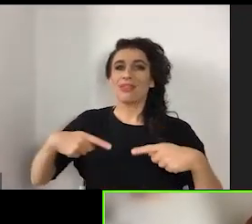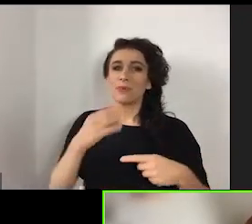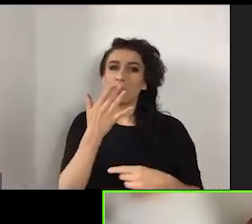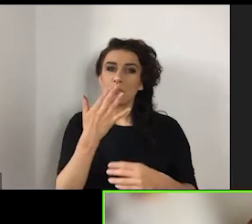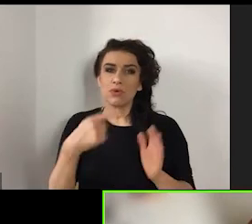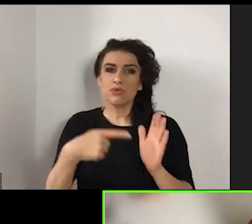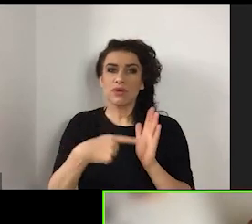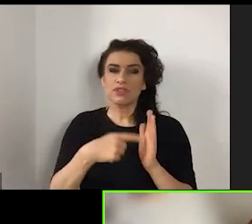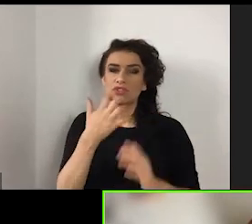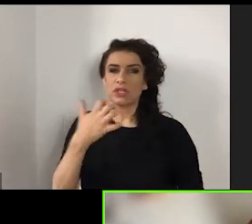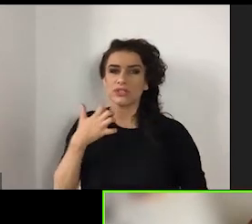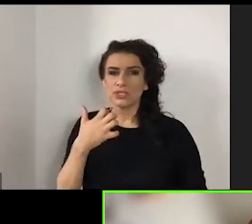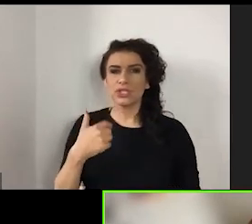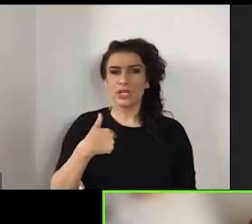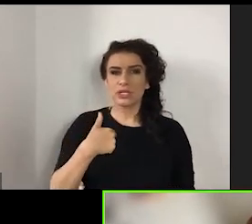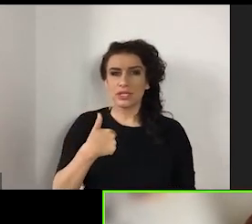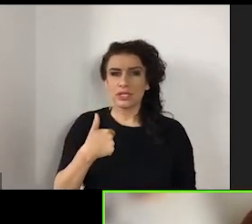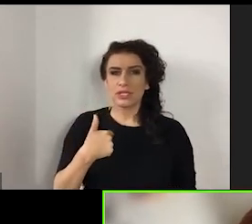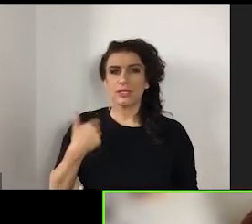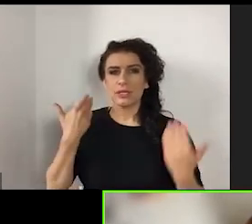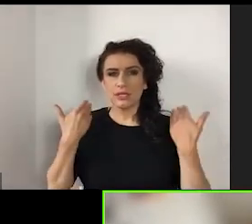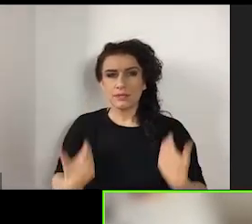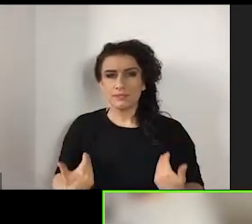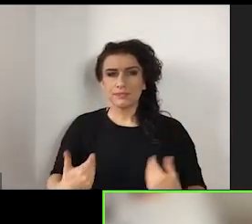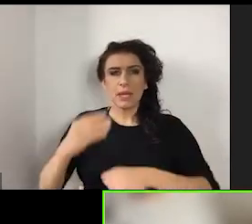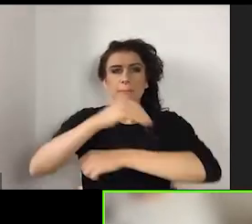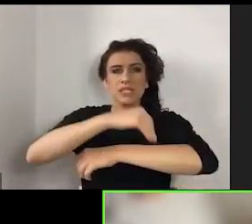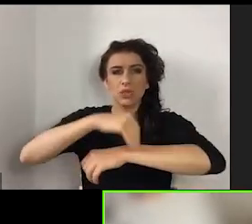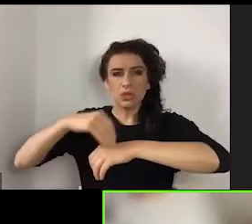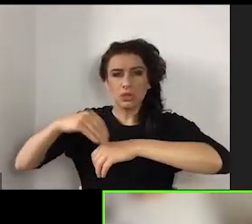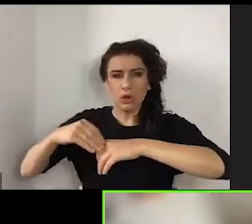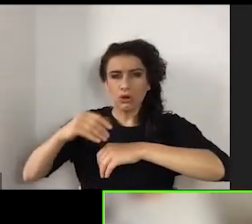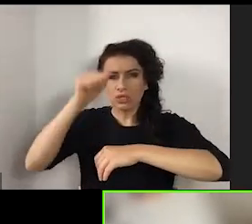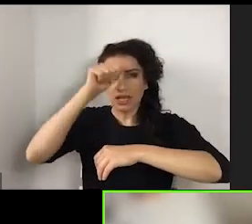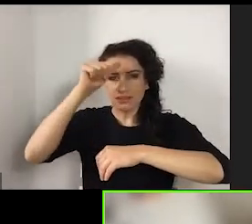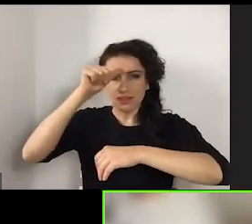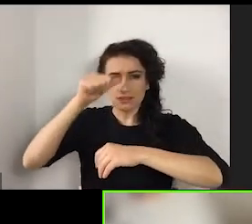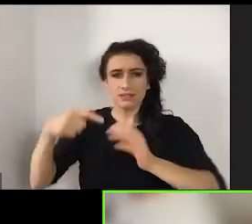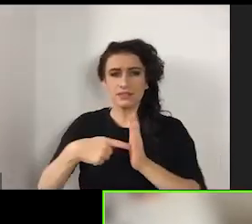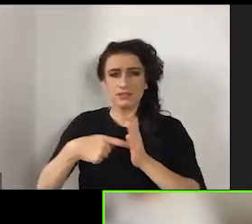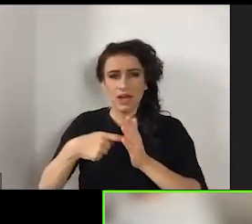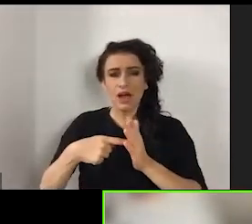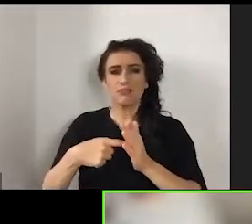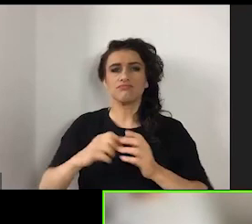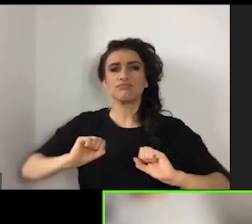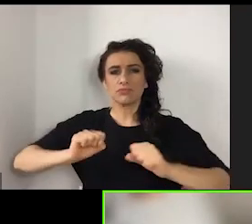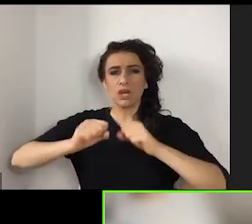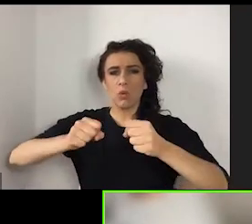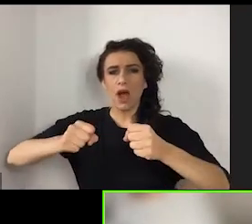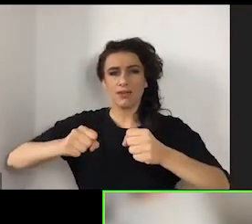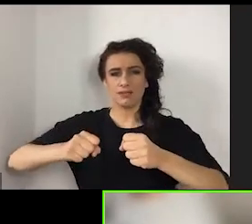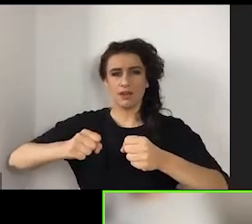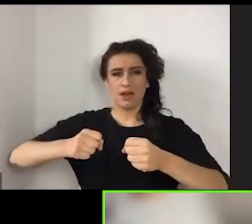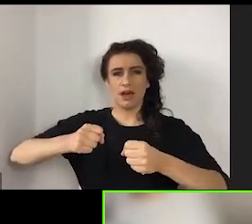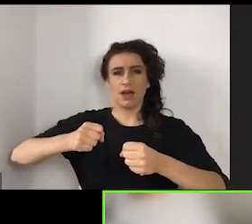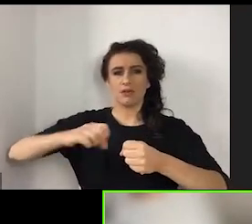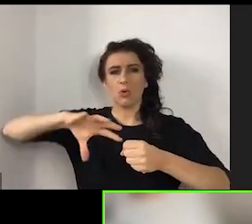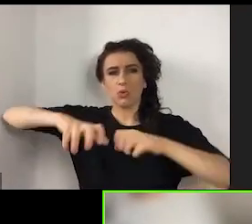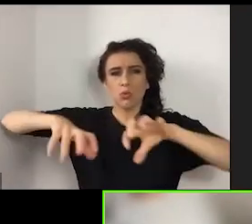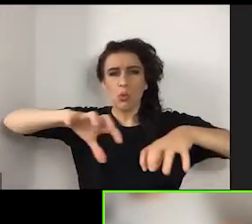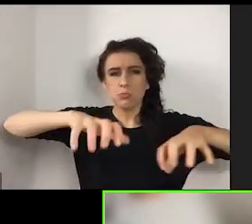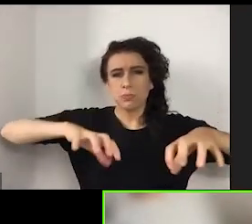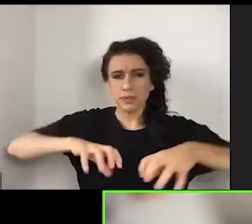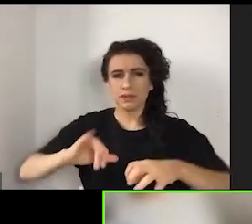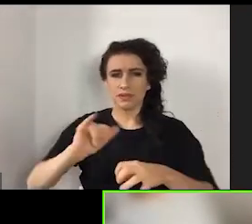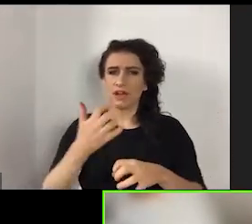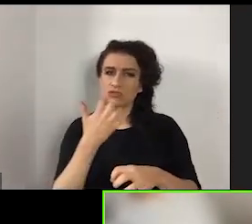pillars. I told you before, like, we realized at the beginning, well, we were working on these 4 pillars, right? And